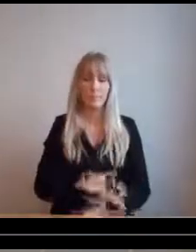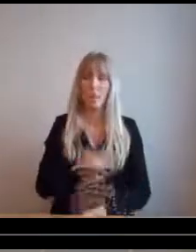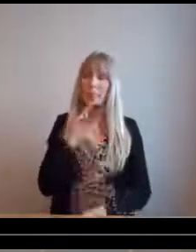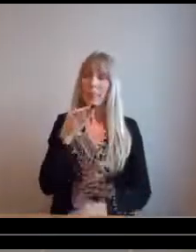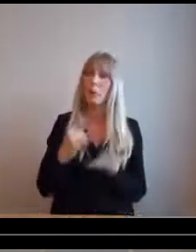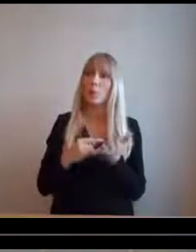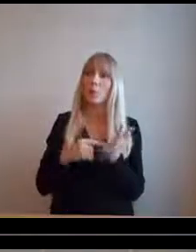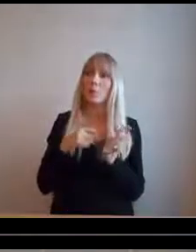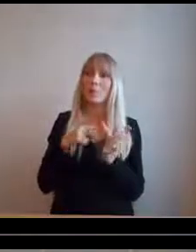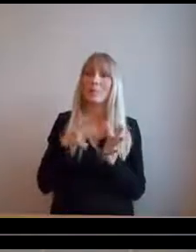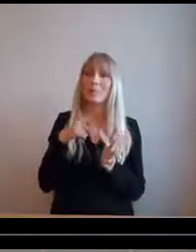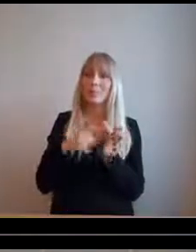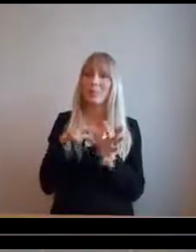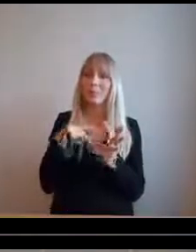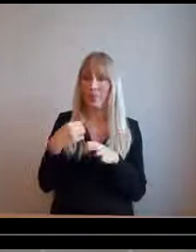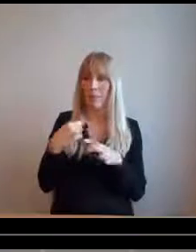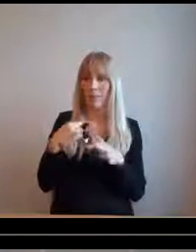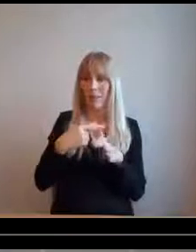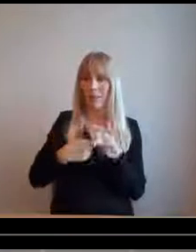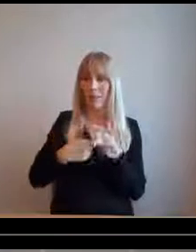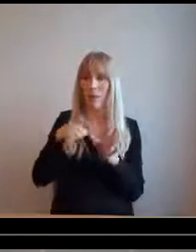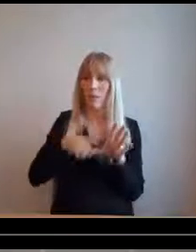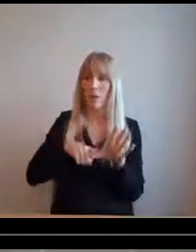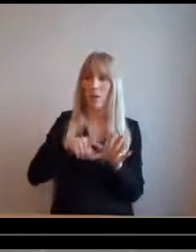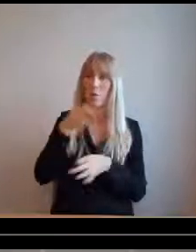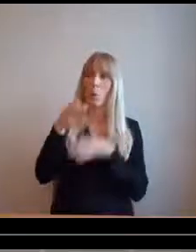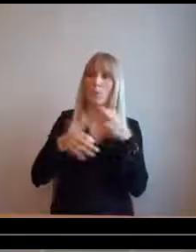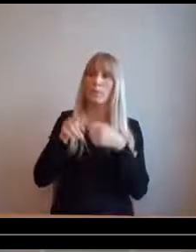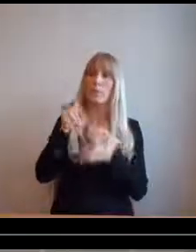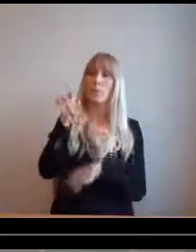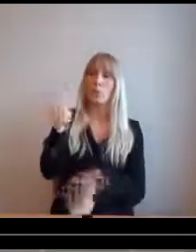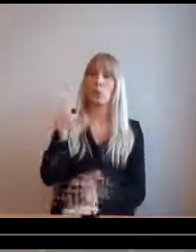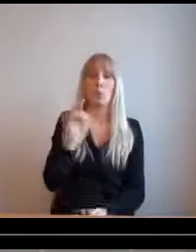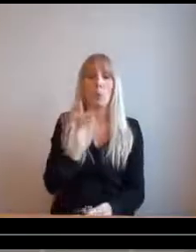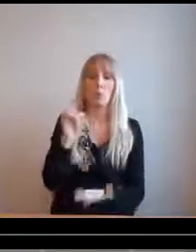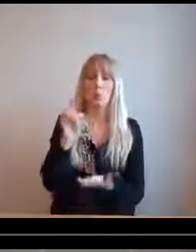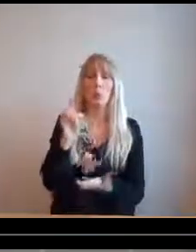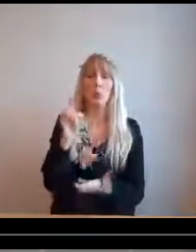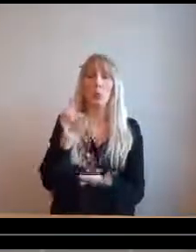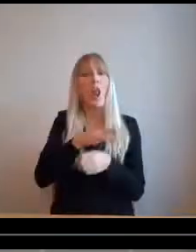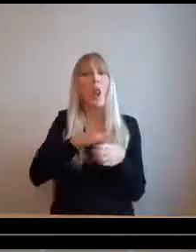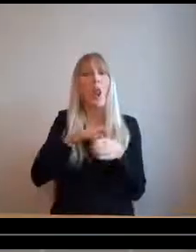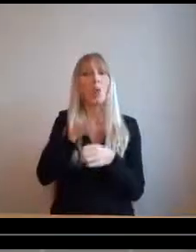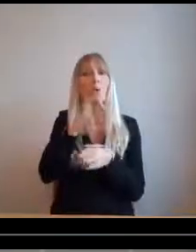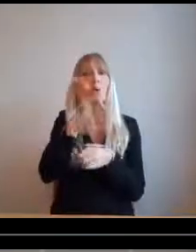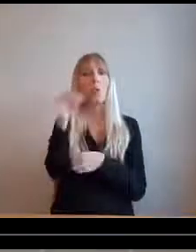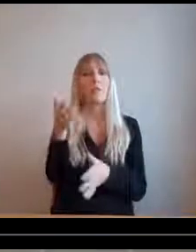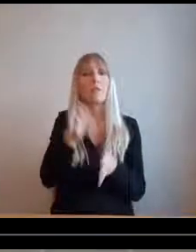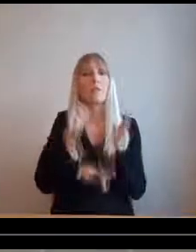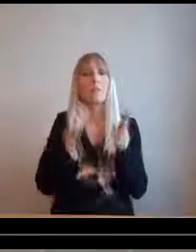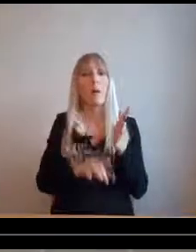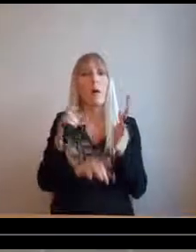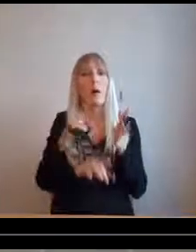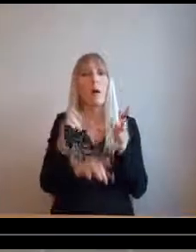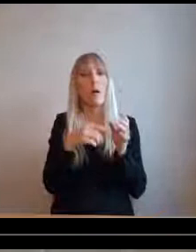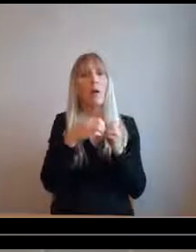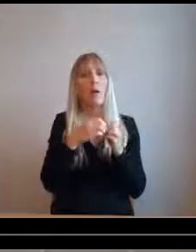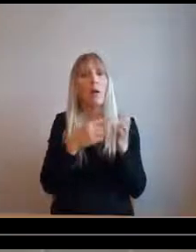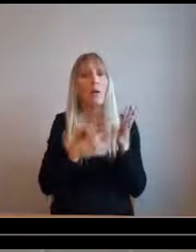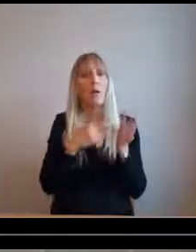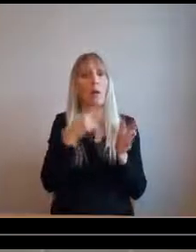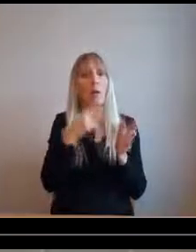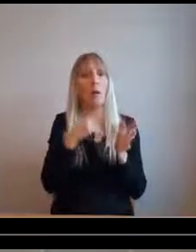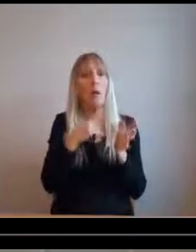Gary, a question for you now. Quite a local question from the Cobham area, asking how will